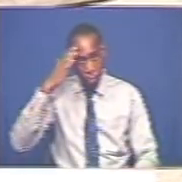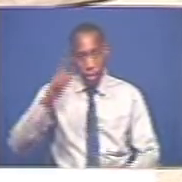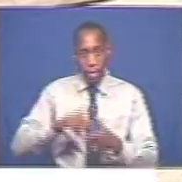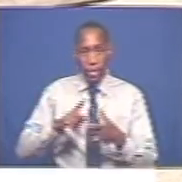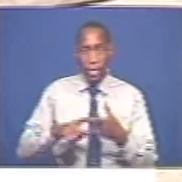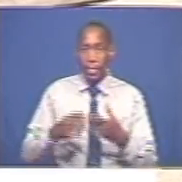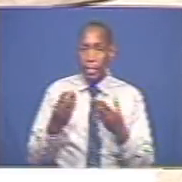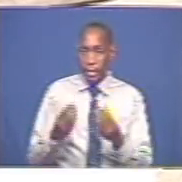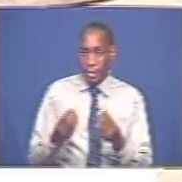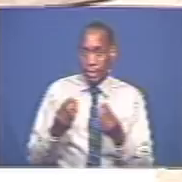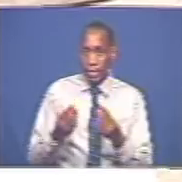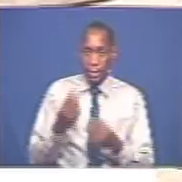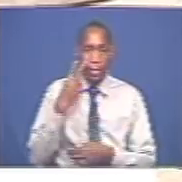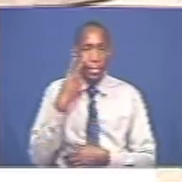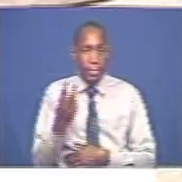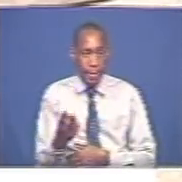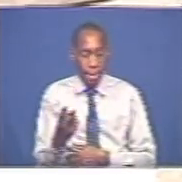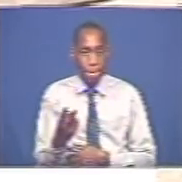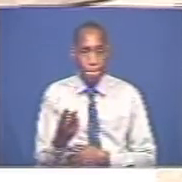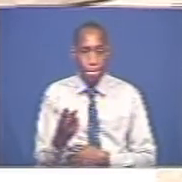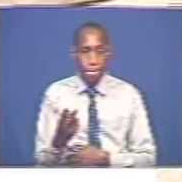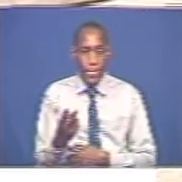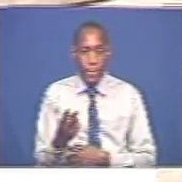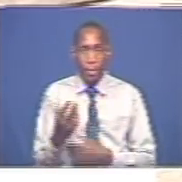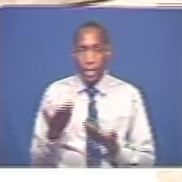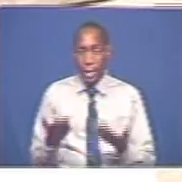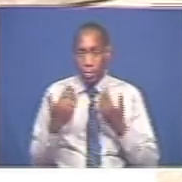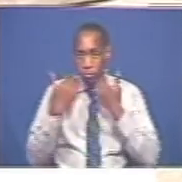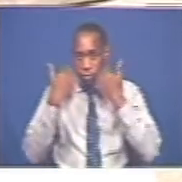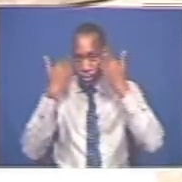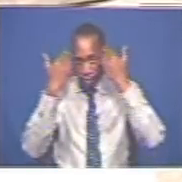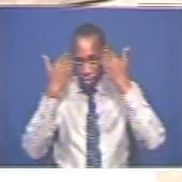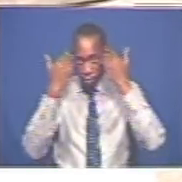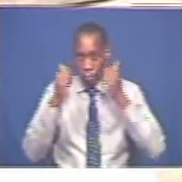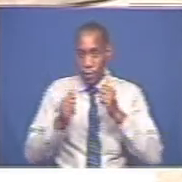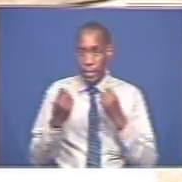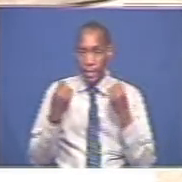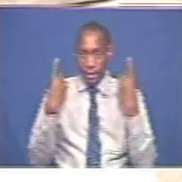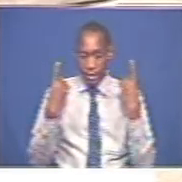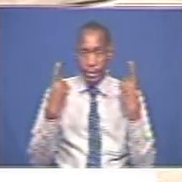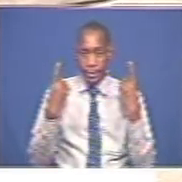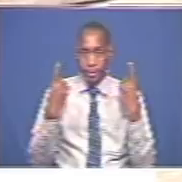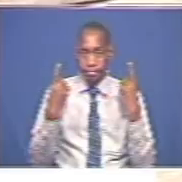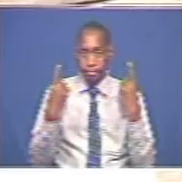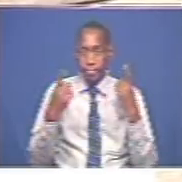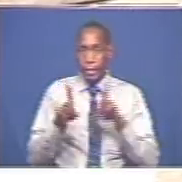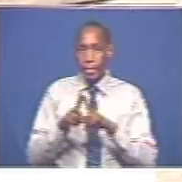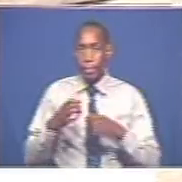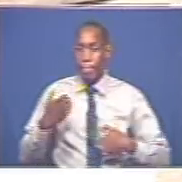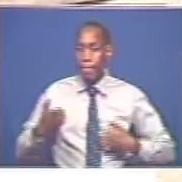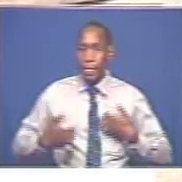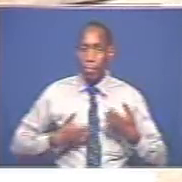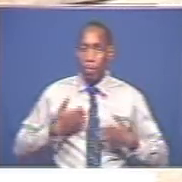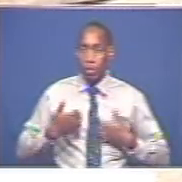it's easy to notice this. And with depression now, which we are understanding that is a mood, it is a mood